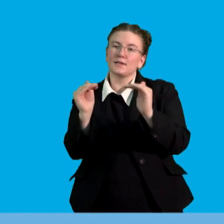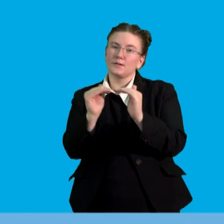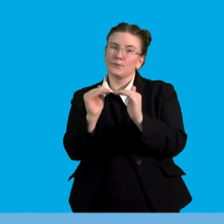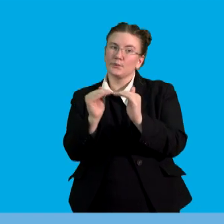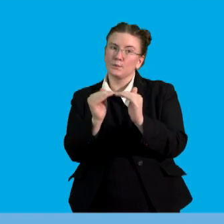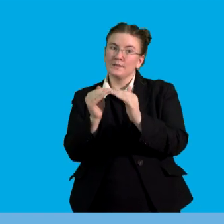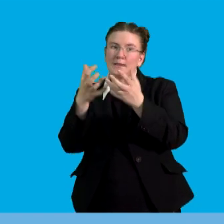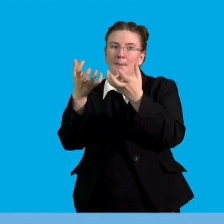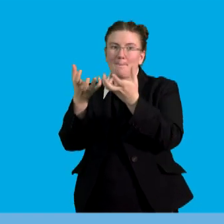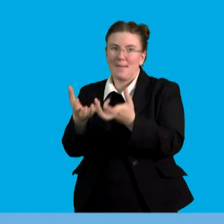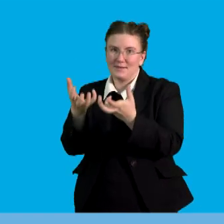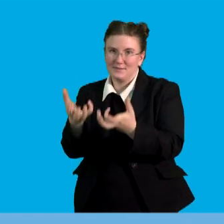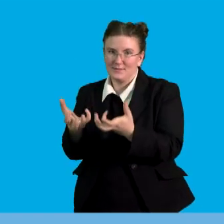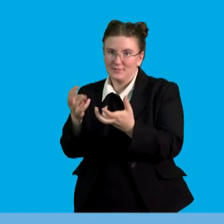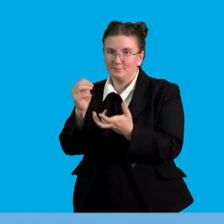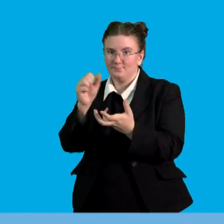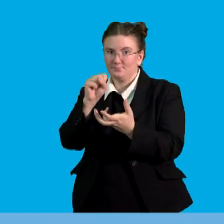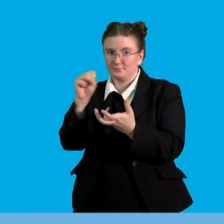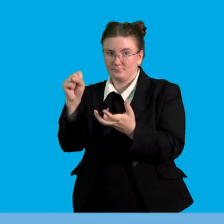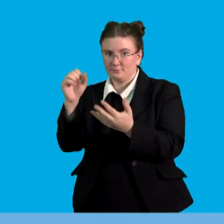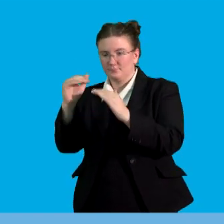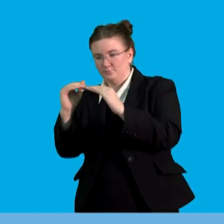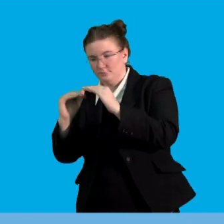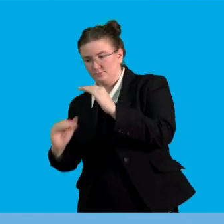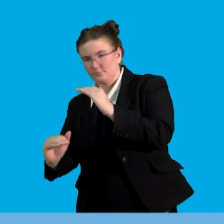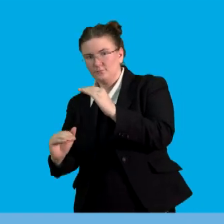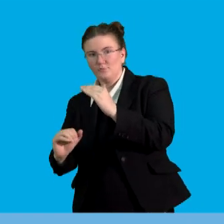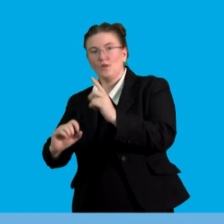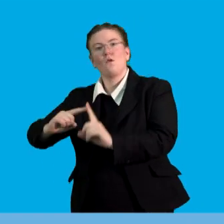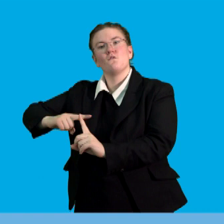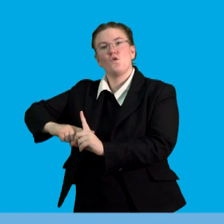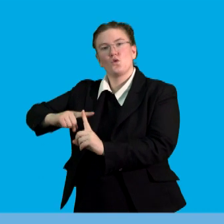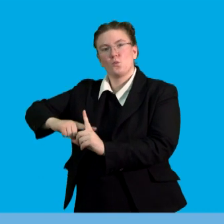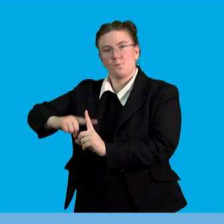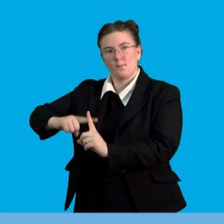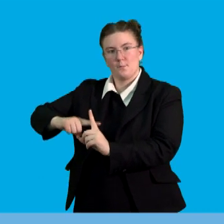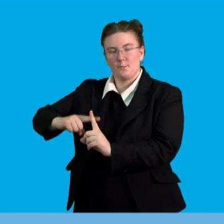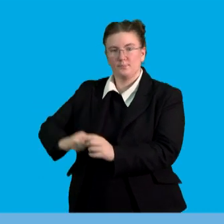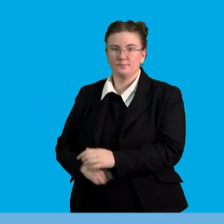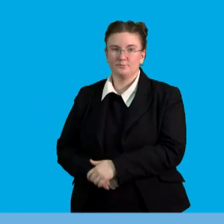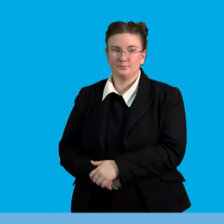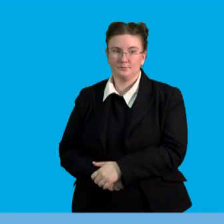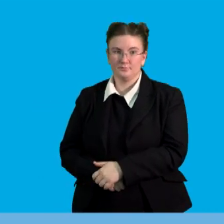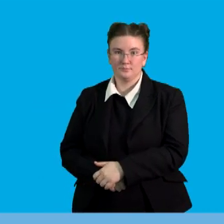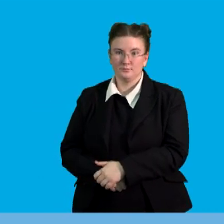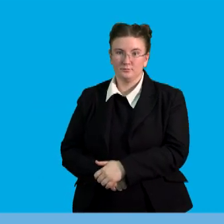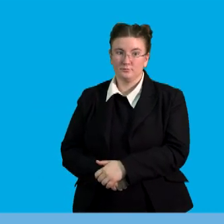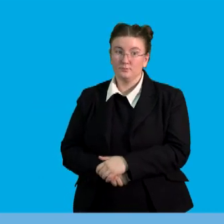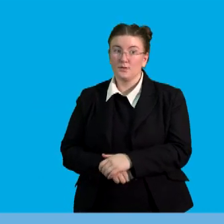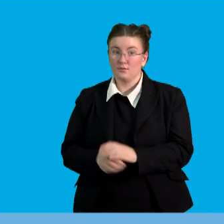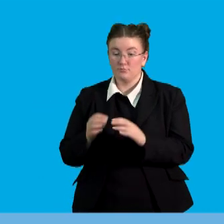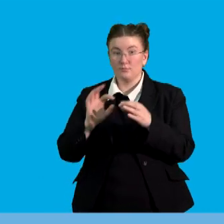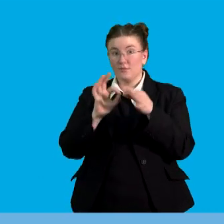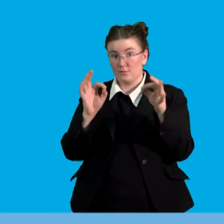is equals to mass over volume. What